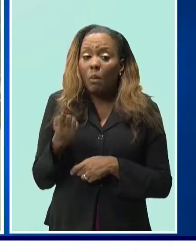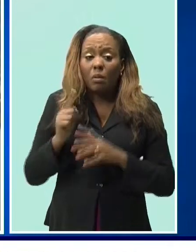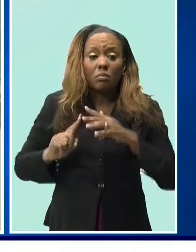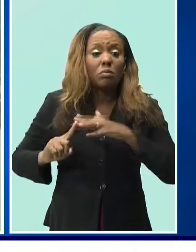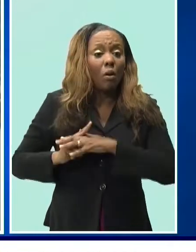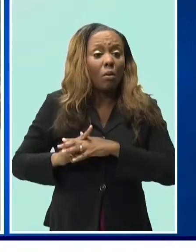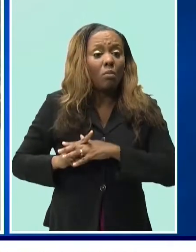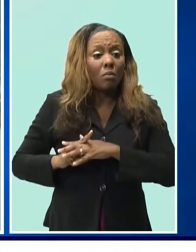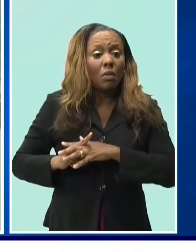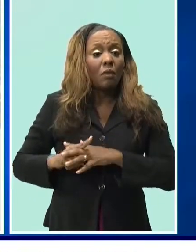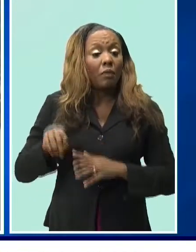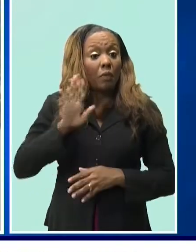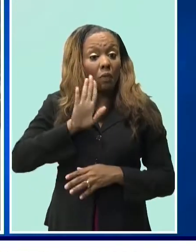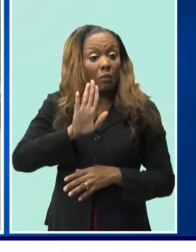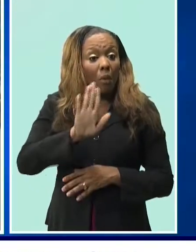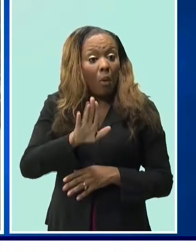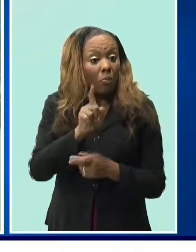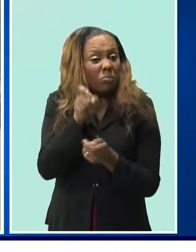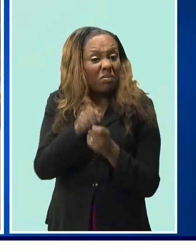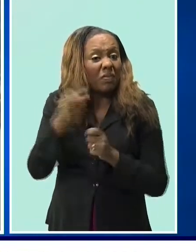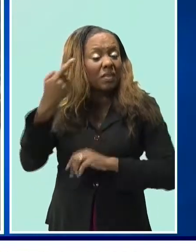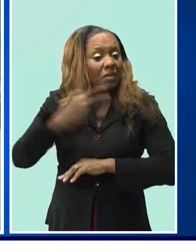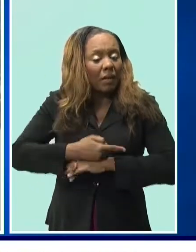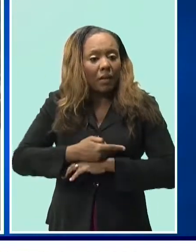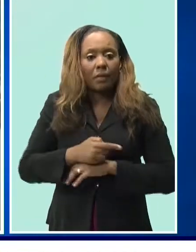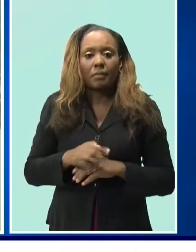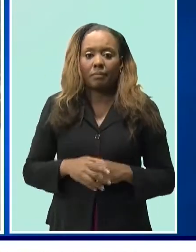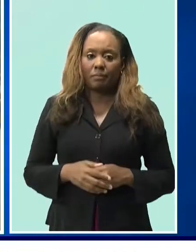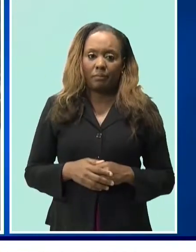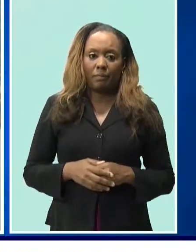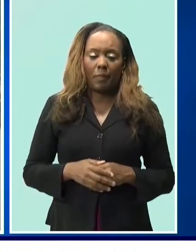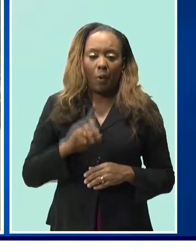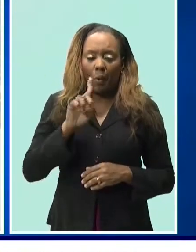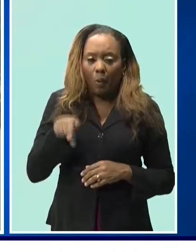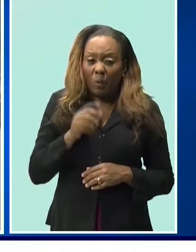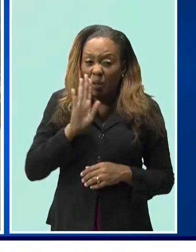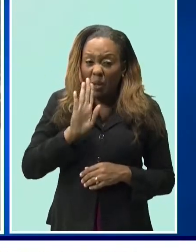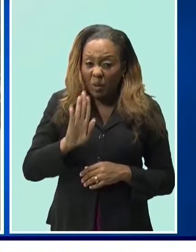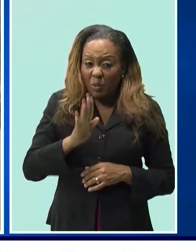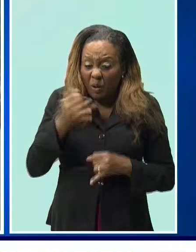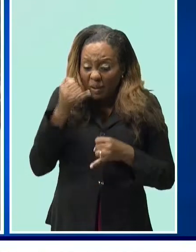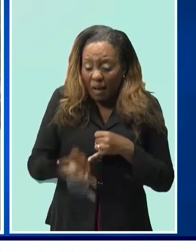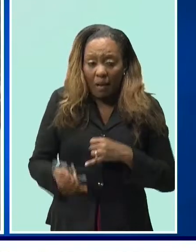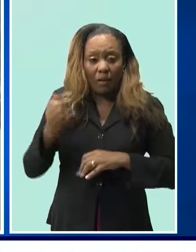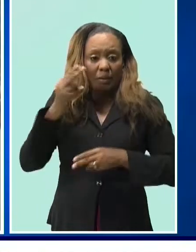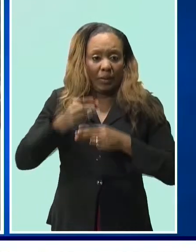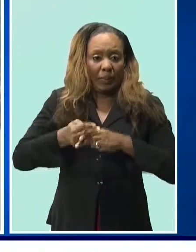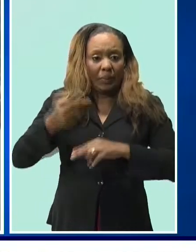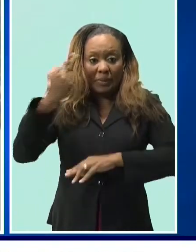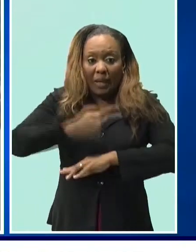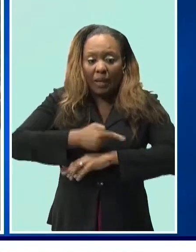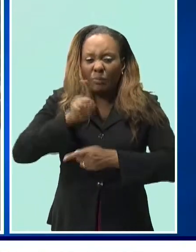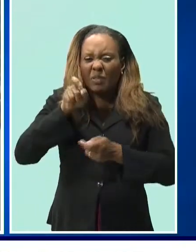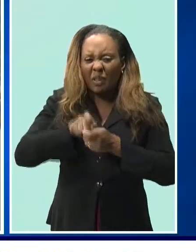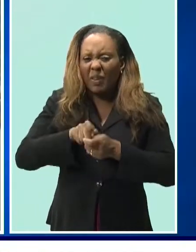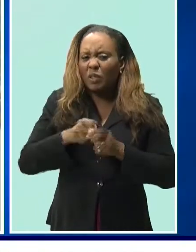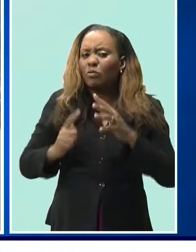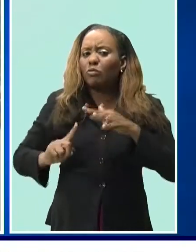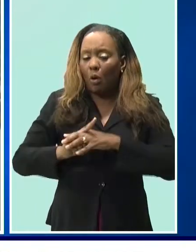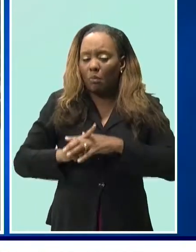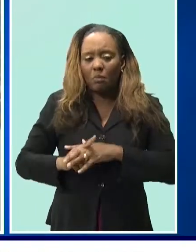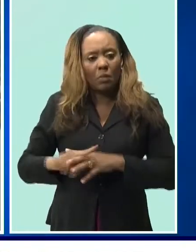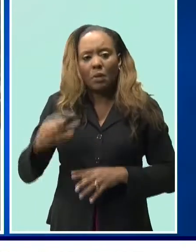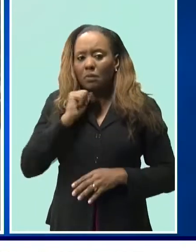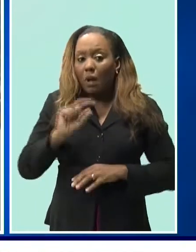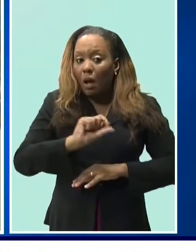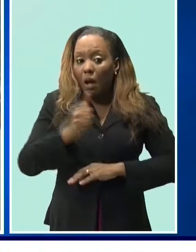the supermarket or the market if your surname begins with that letter for the day that you are designated. Only